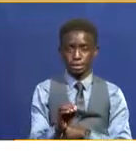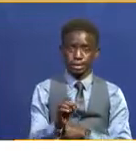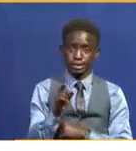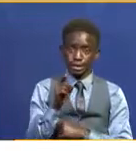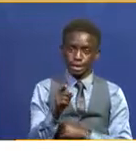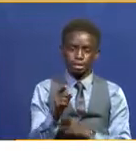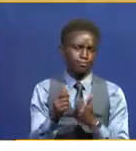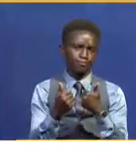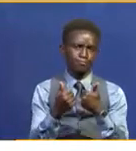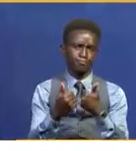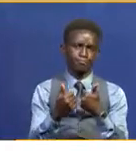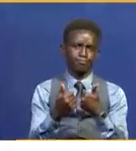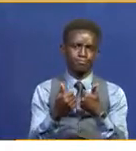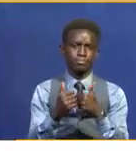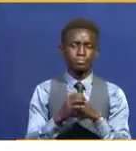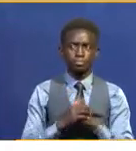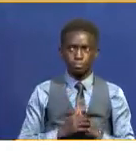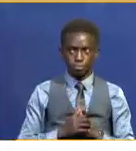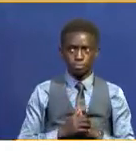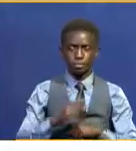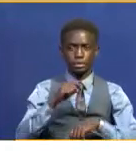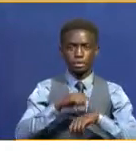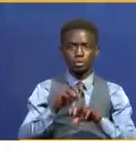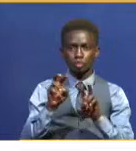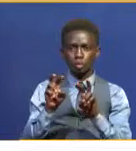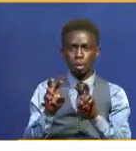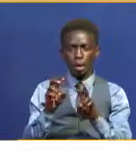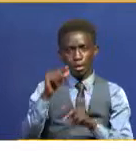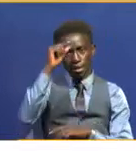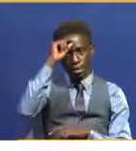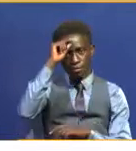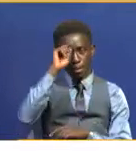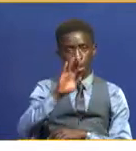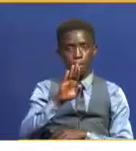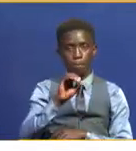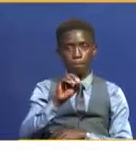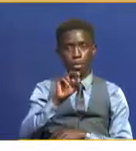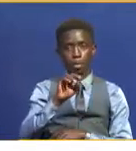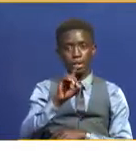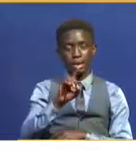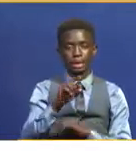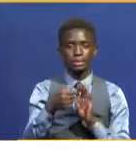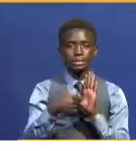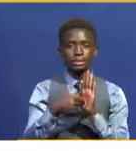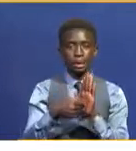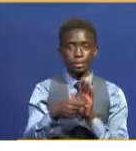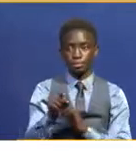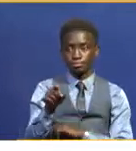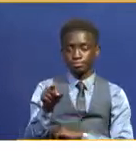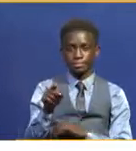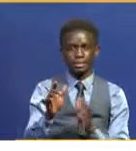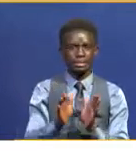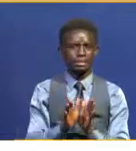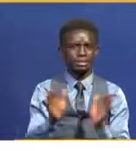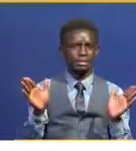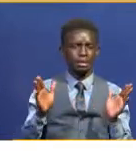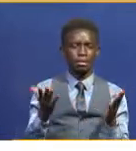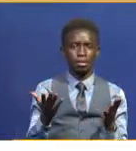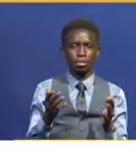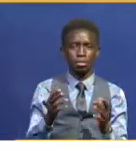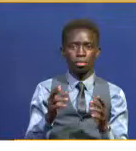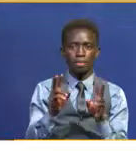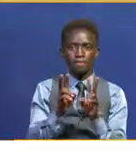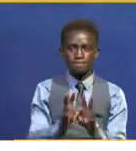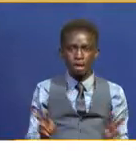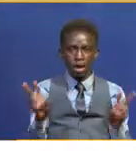Which is quite decent. When you look at government bonds, so generally the values of